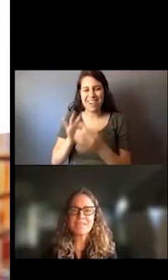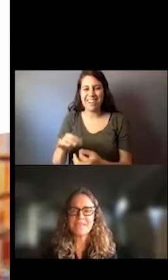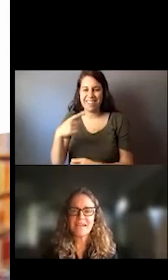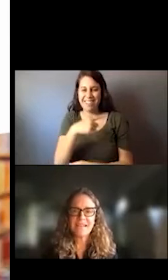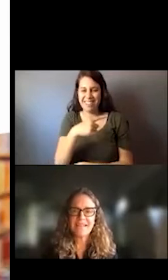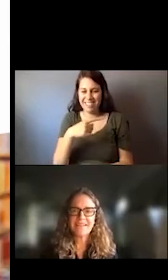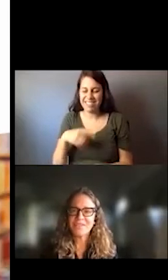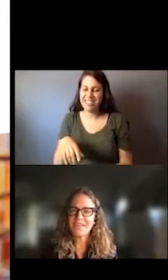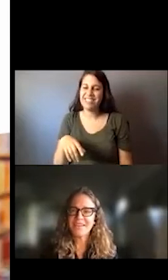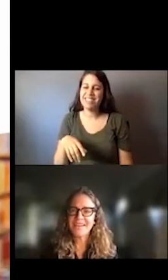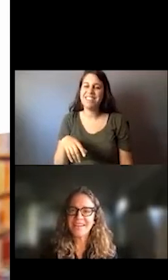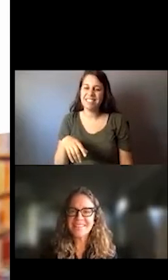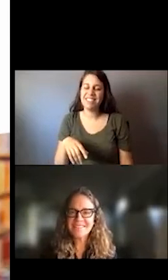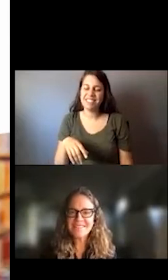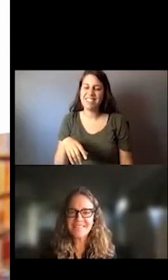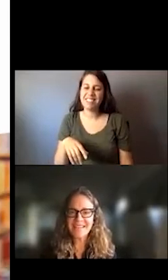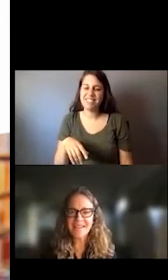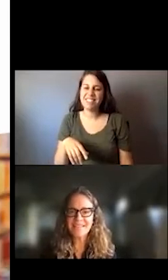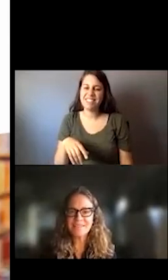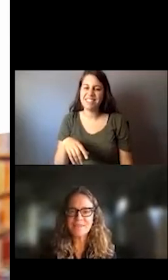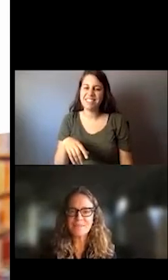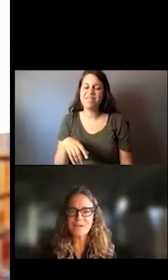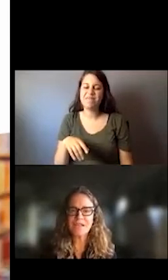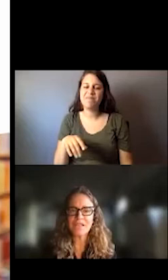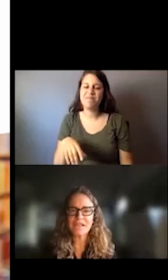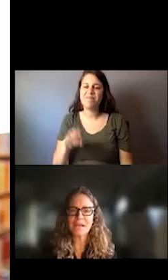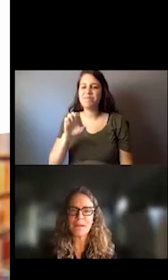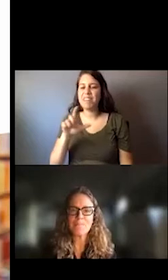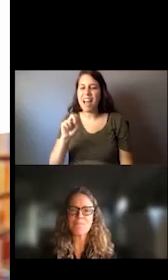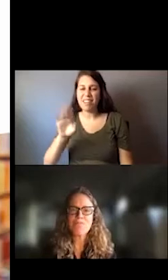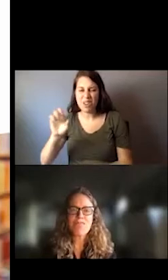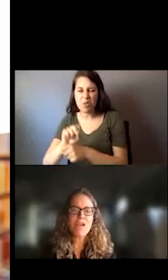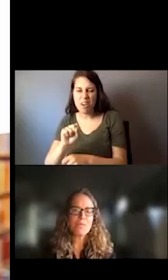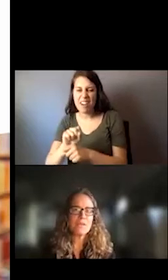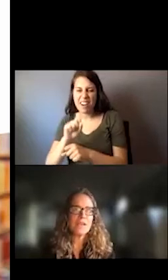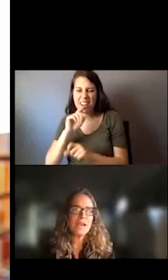kind of connected to Ellen's work,